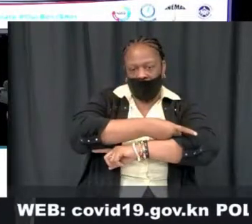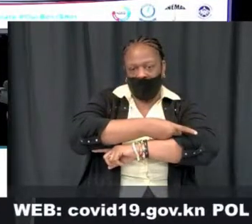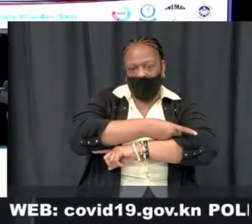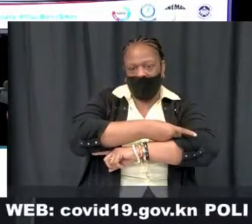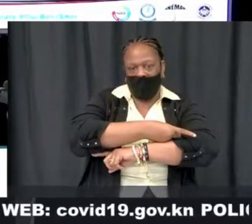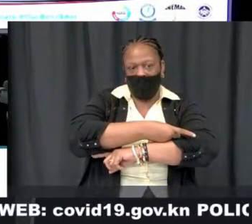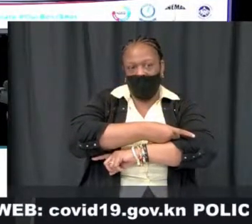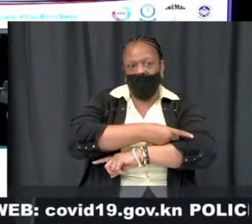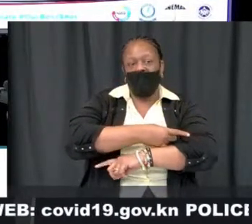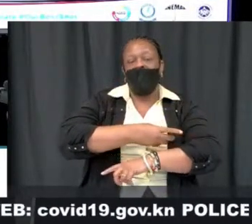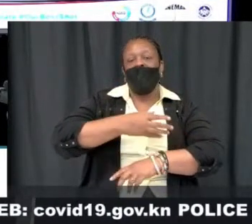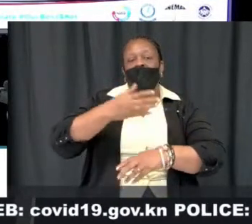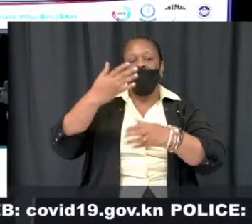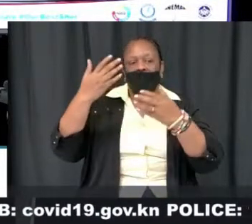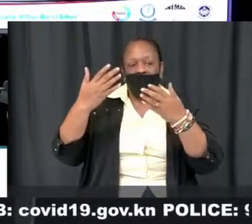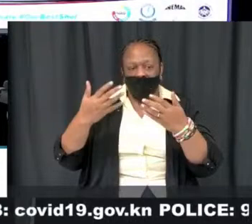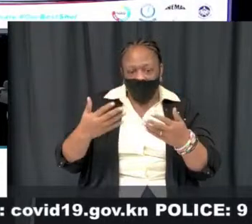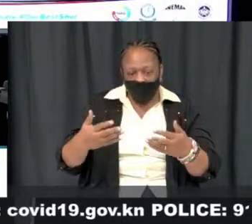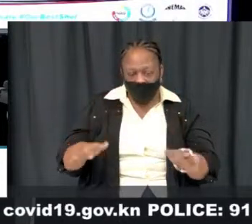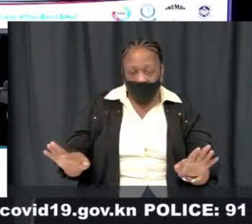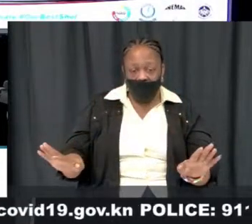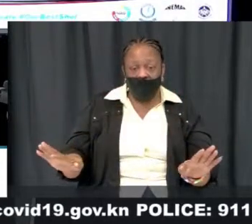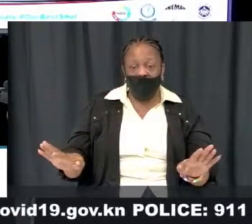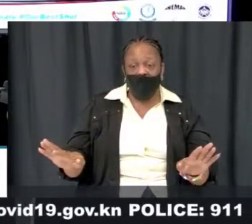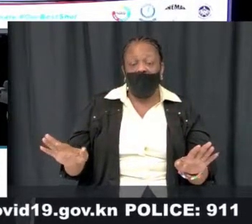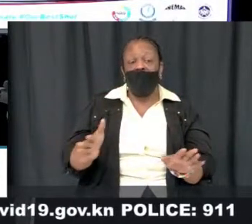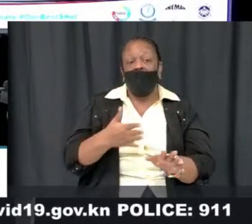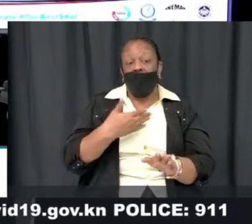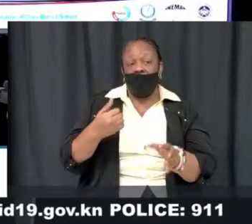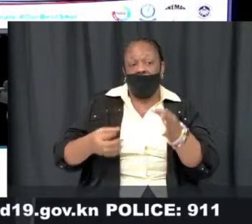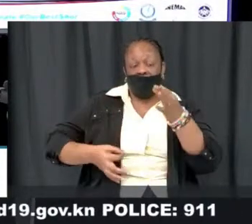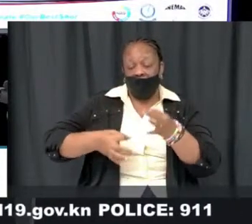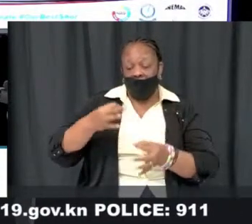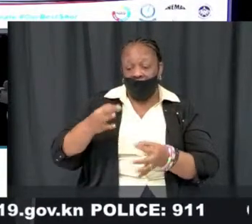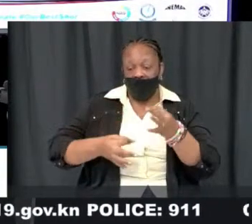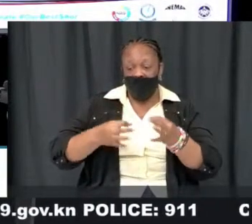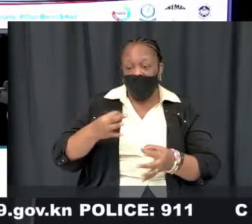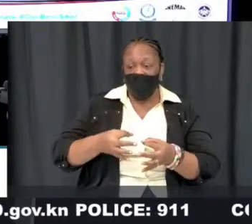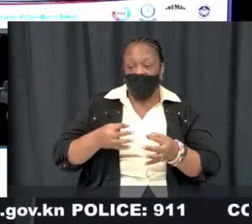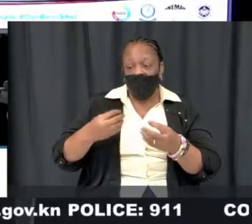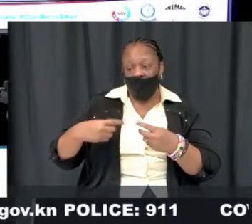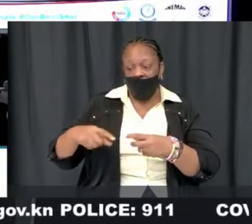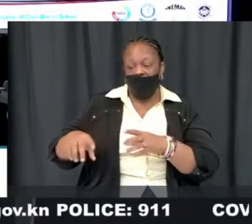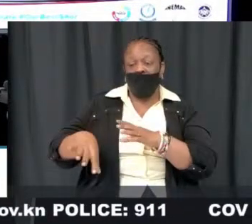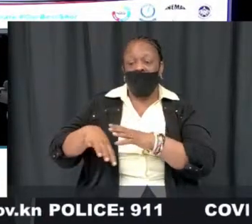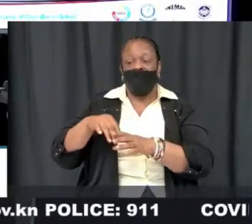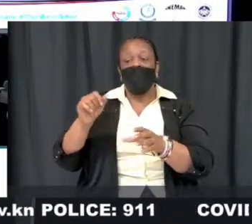And after 90 days, if you are exposed, you can get reinfected again.